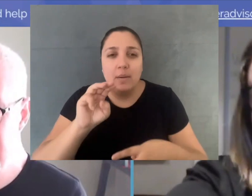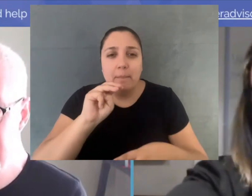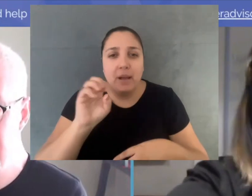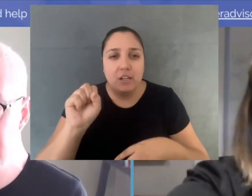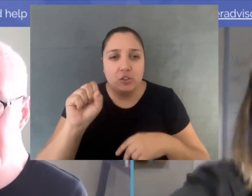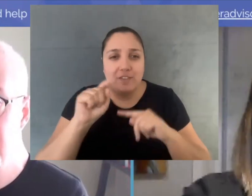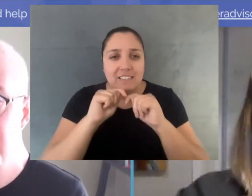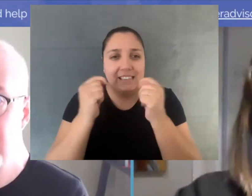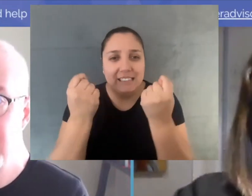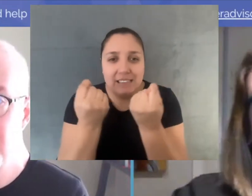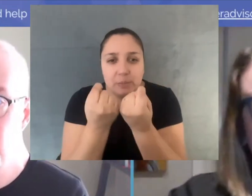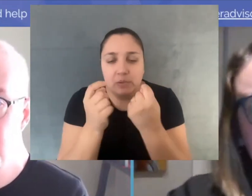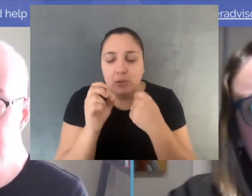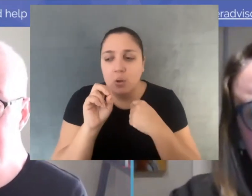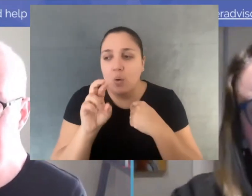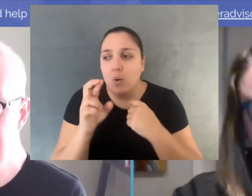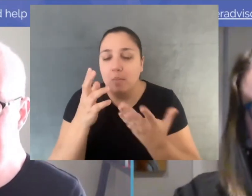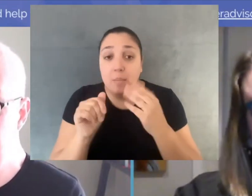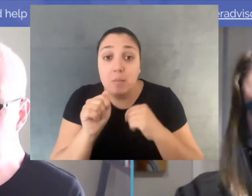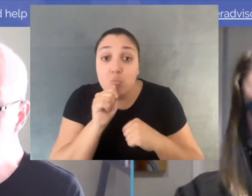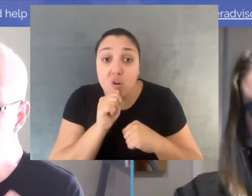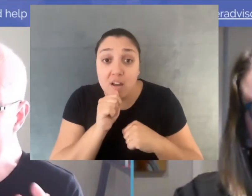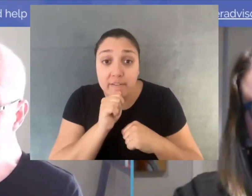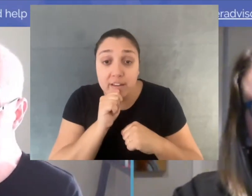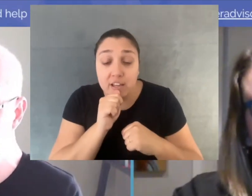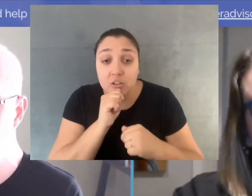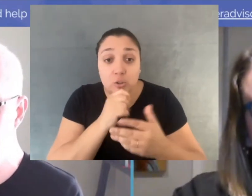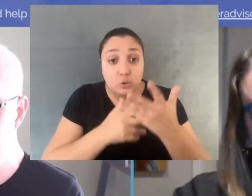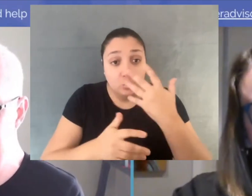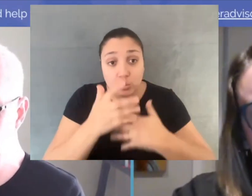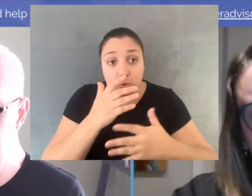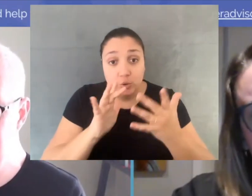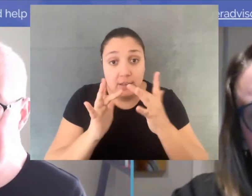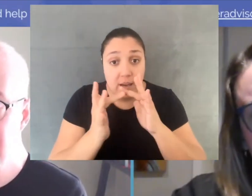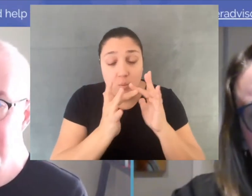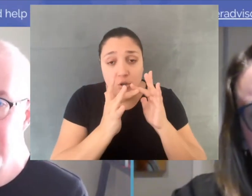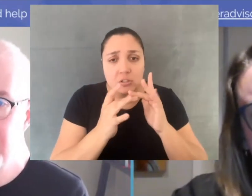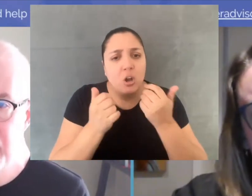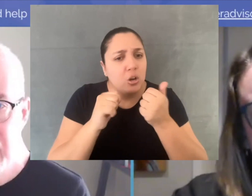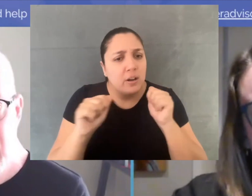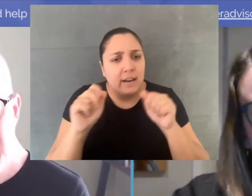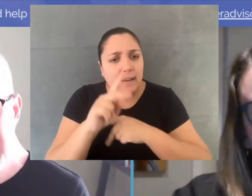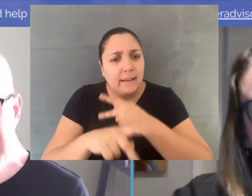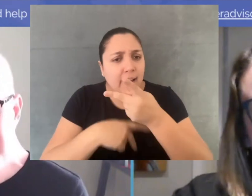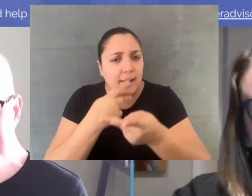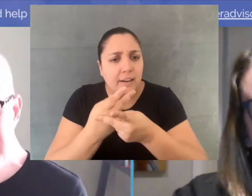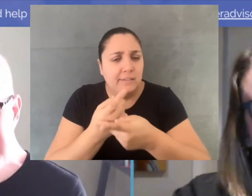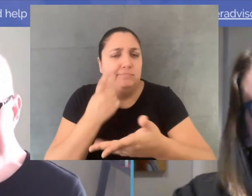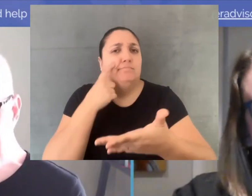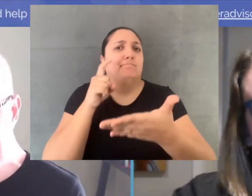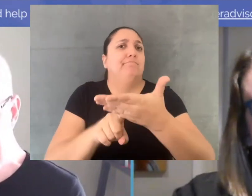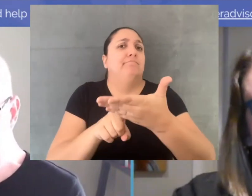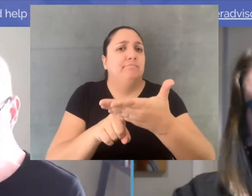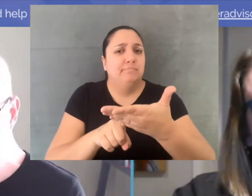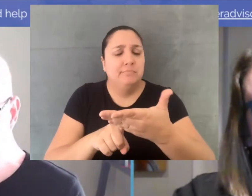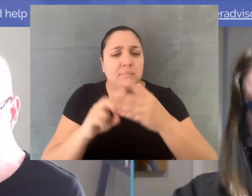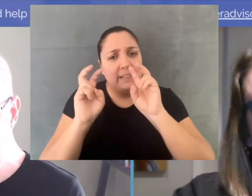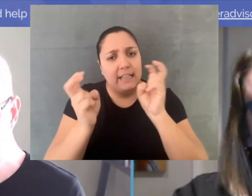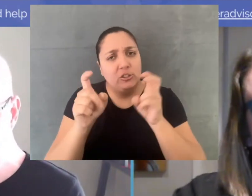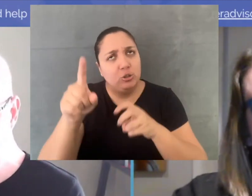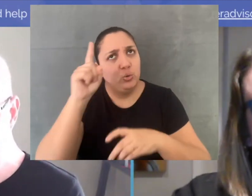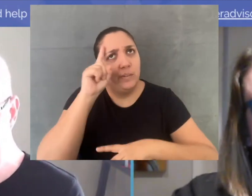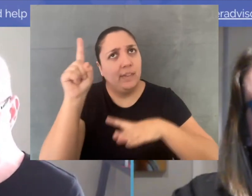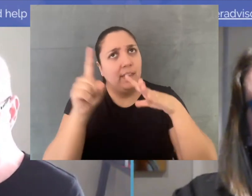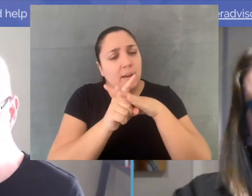Microsoft Teams, or as we start thinking about private social networks, are there any kind of standout issues